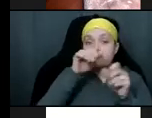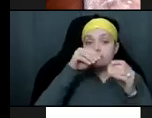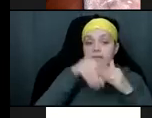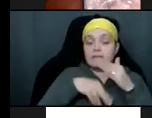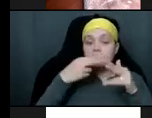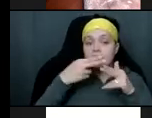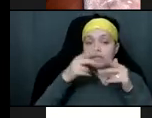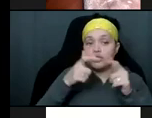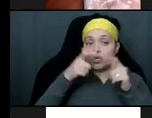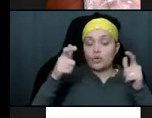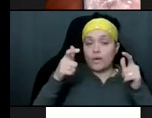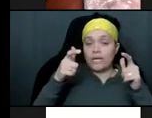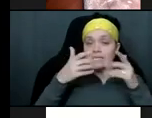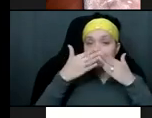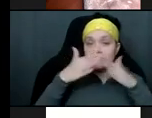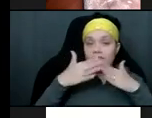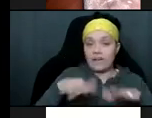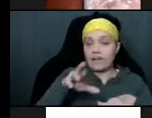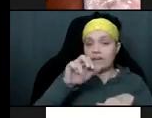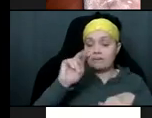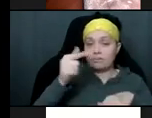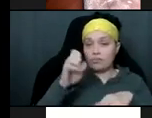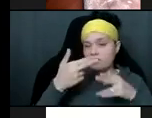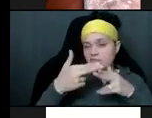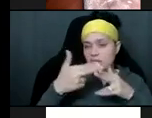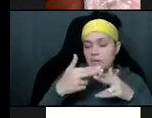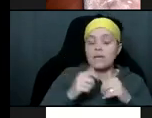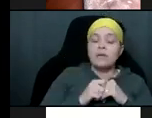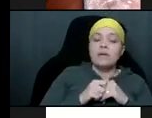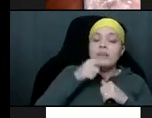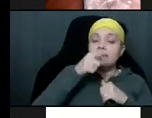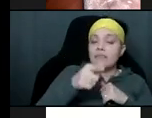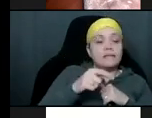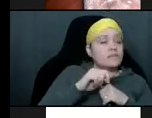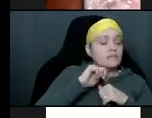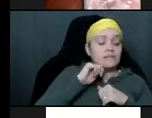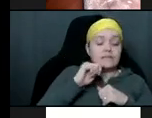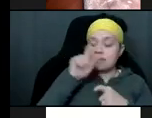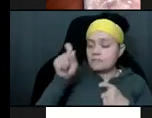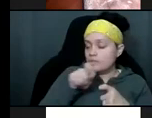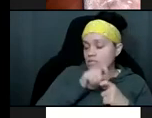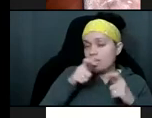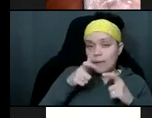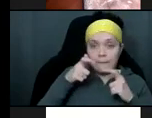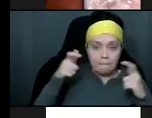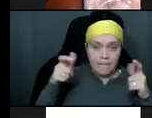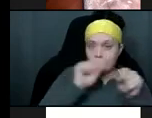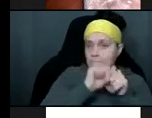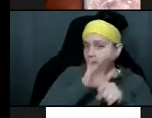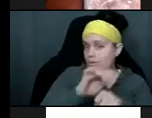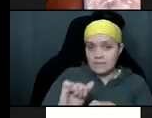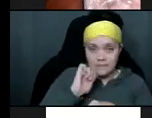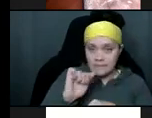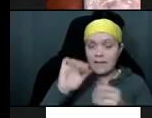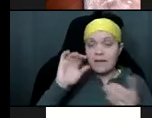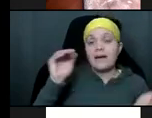called the Great Dividing Range. Now, these are not particularly large mountains.